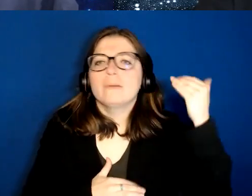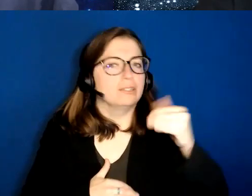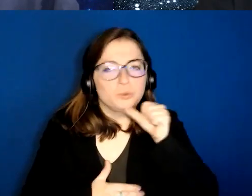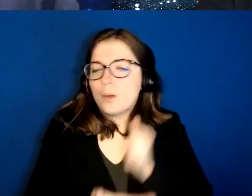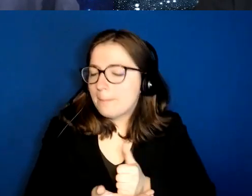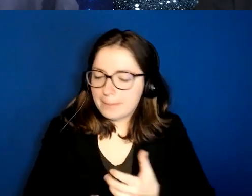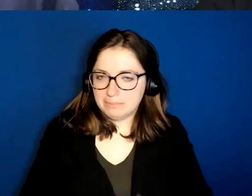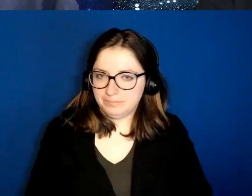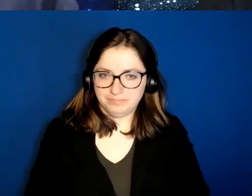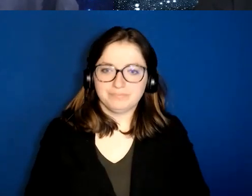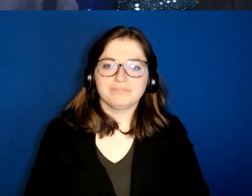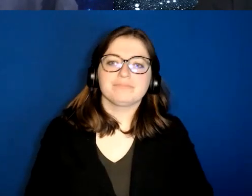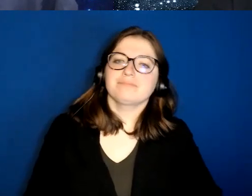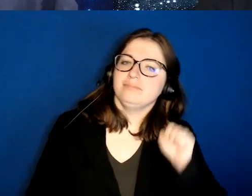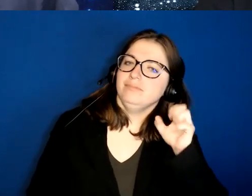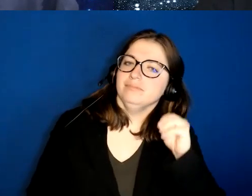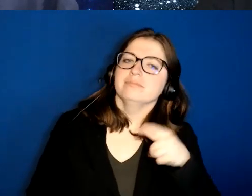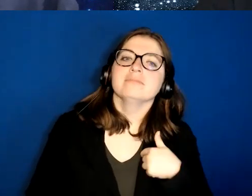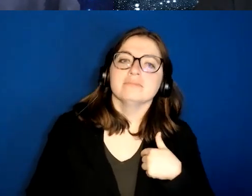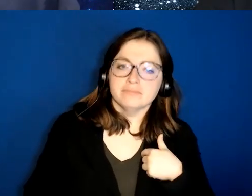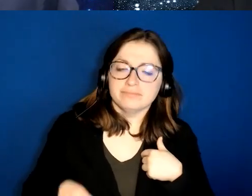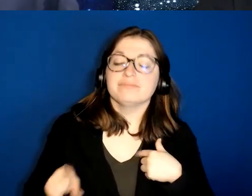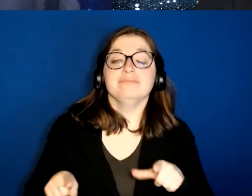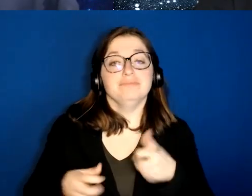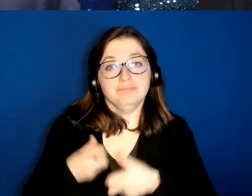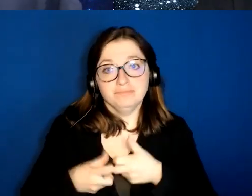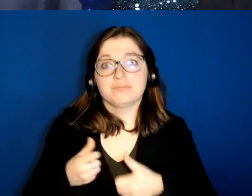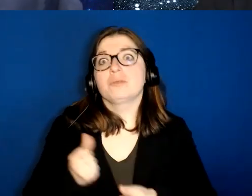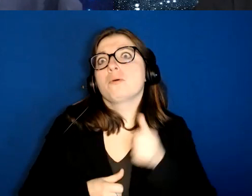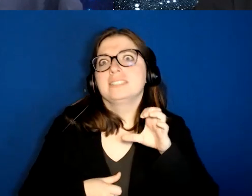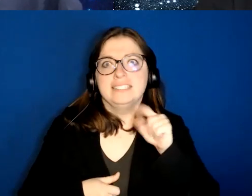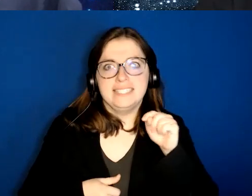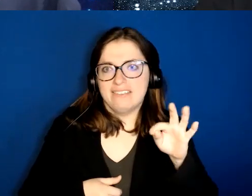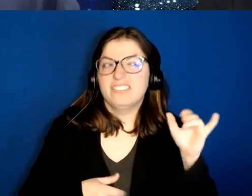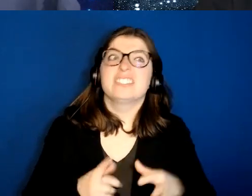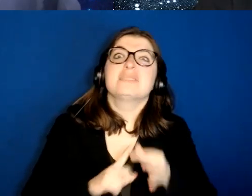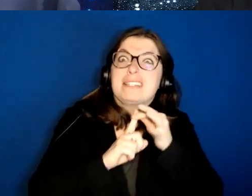the problem with most CTFs, like especially the DEF CON one, is it's just too hard. It's